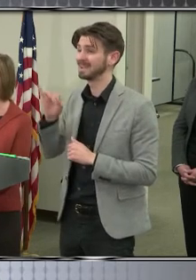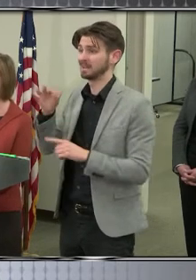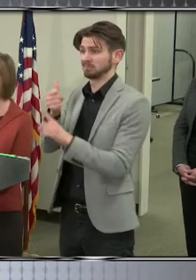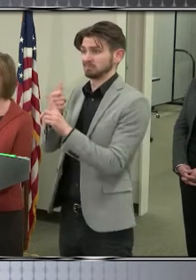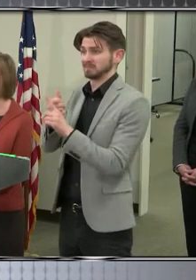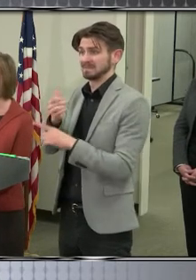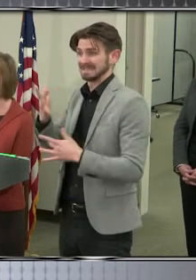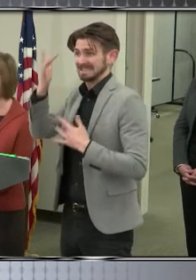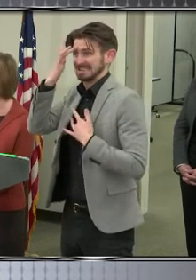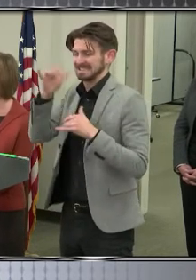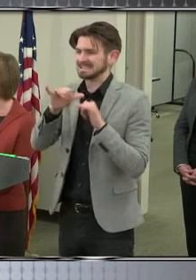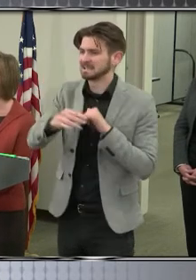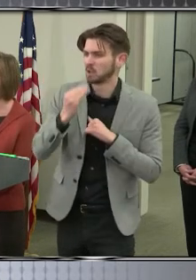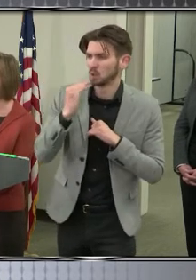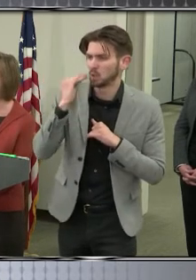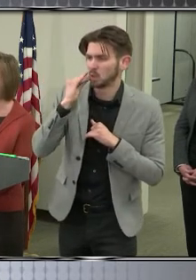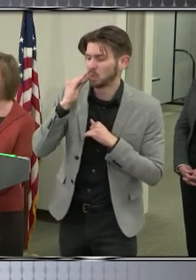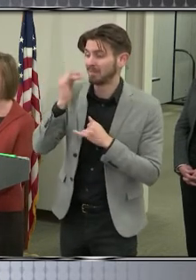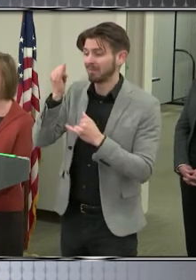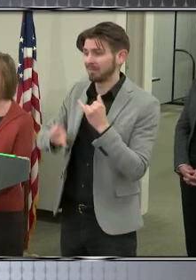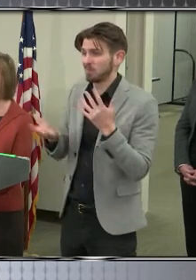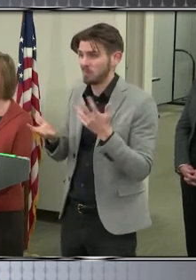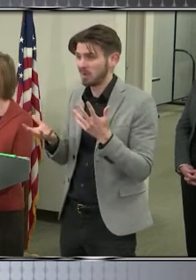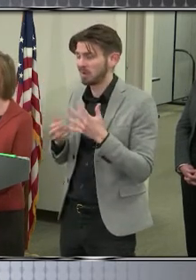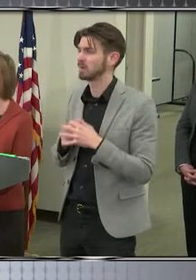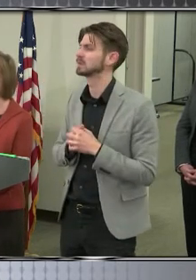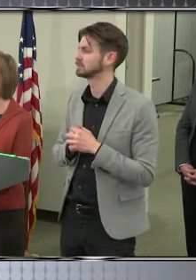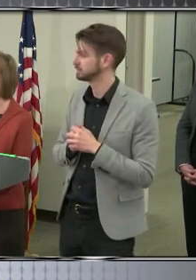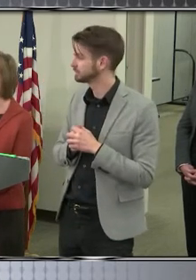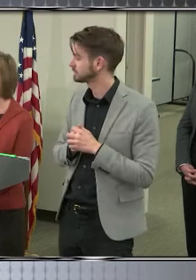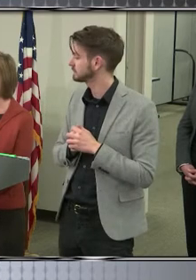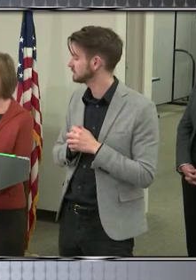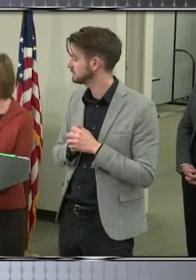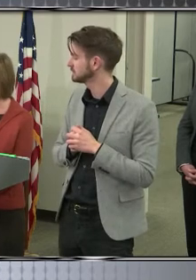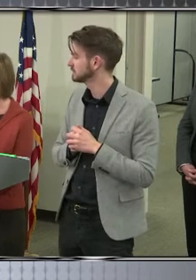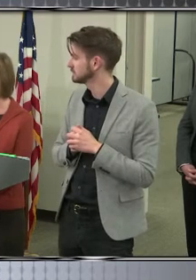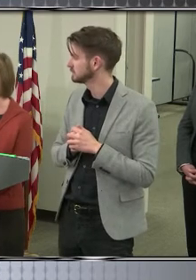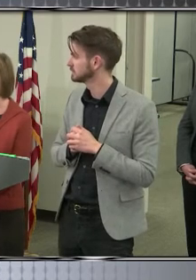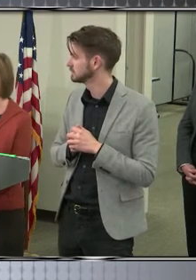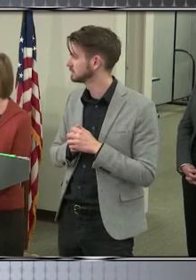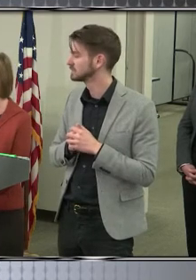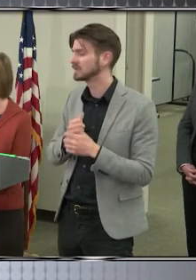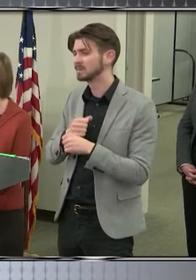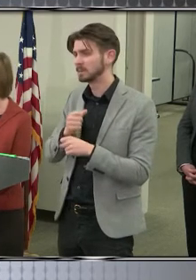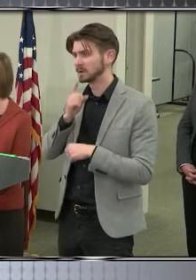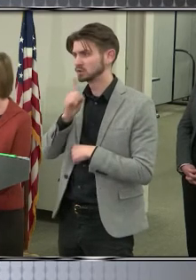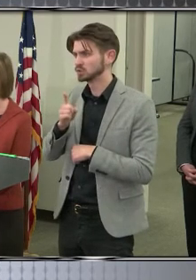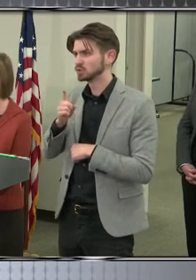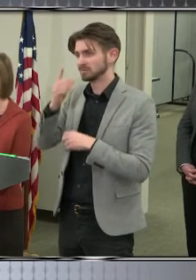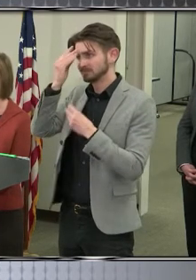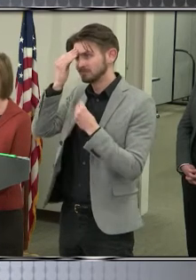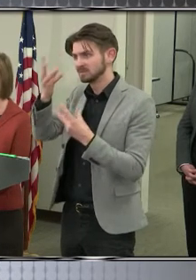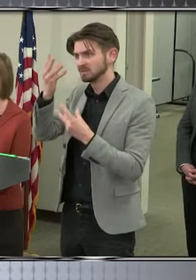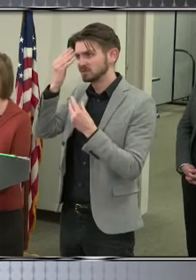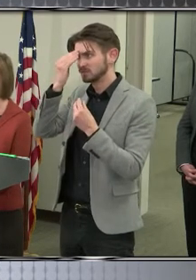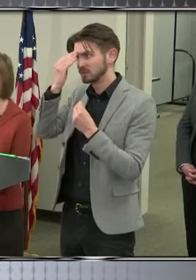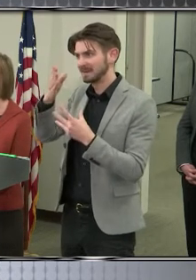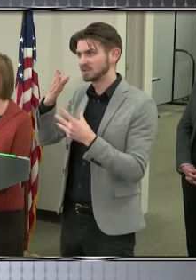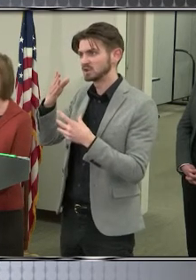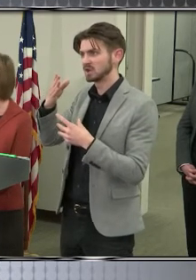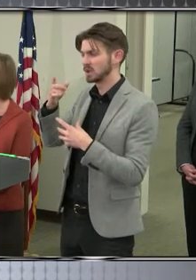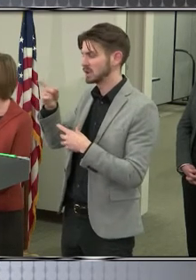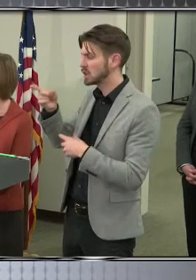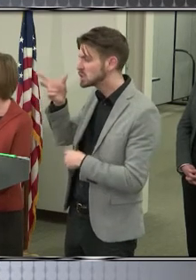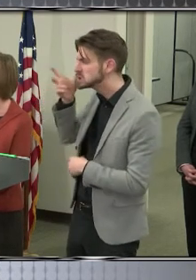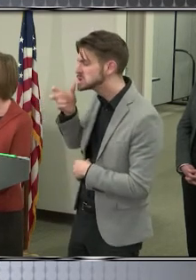sick. And last but not least, make sure you have the most accurate information about the disease,